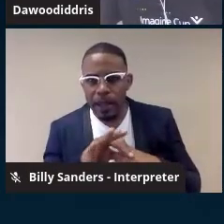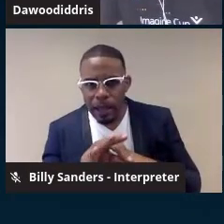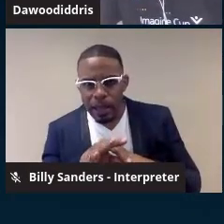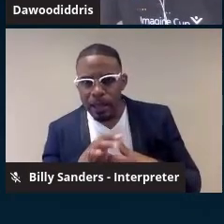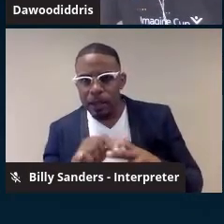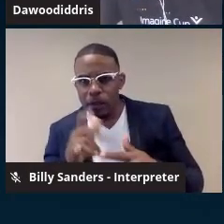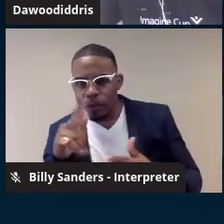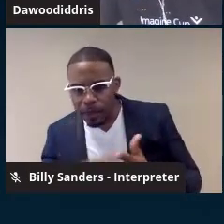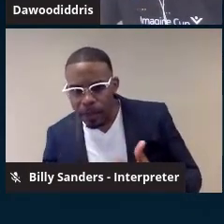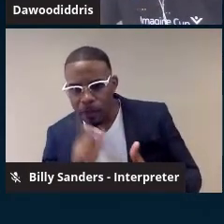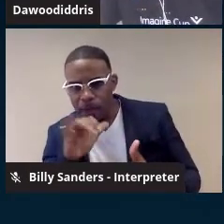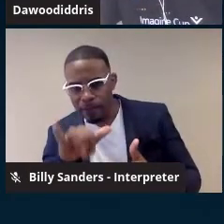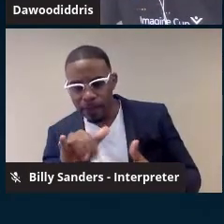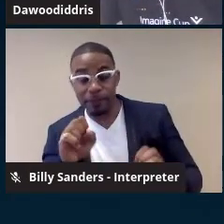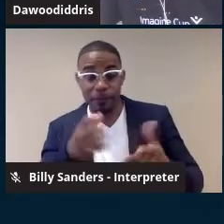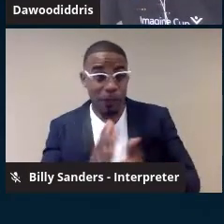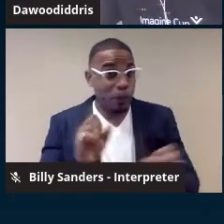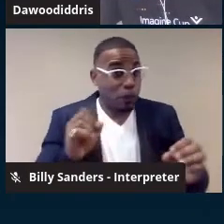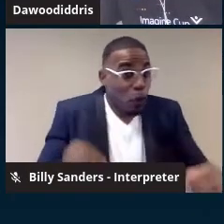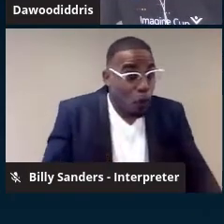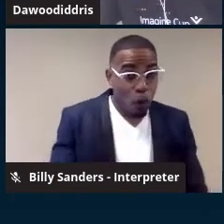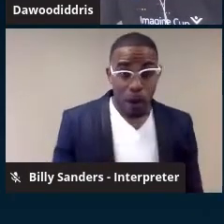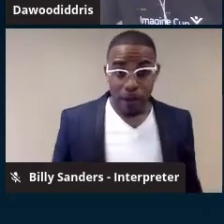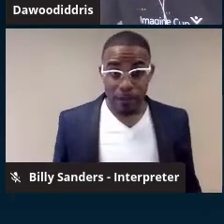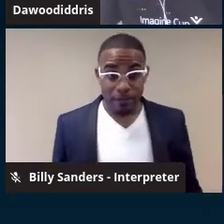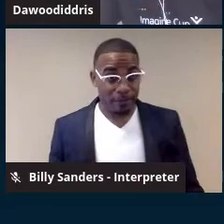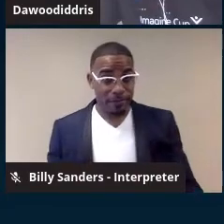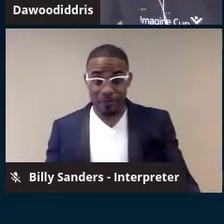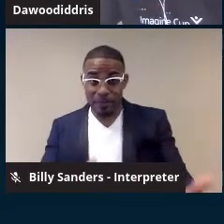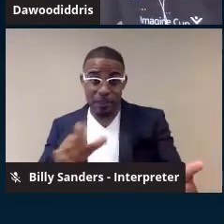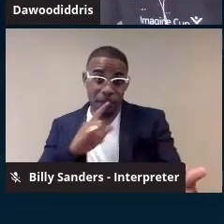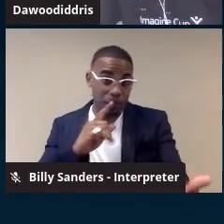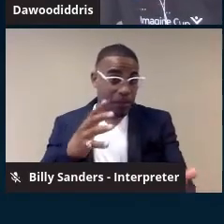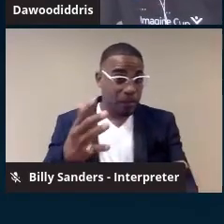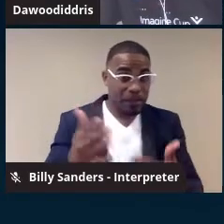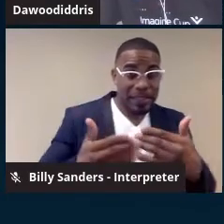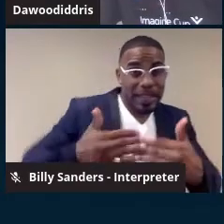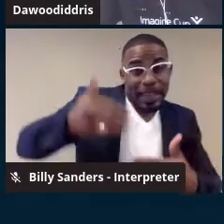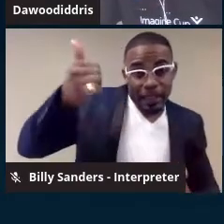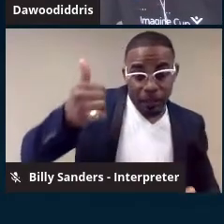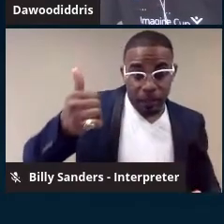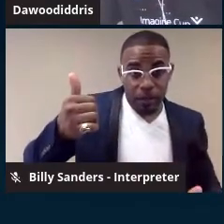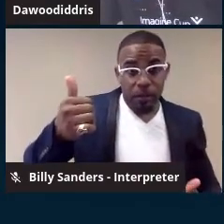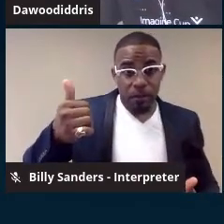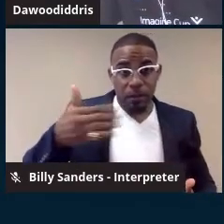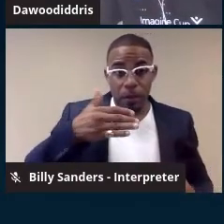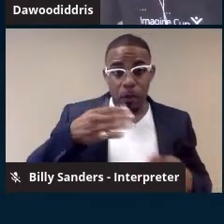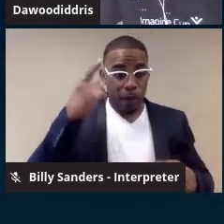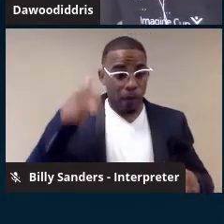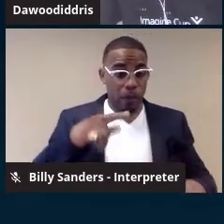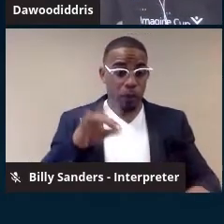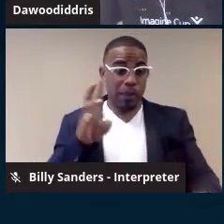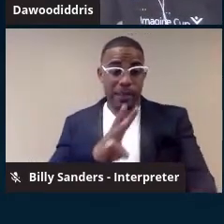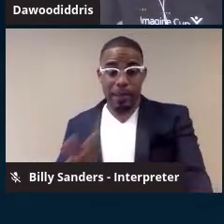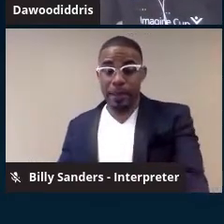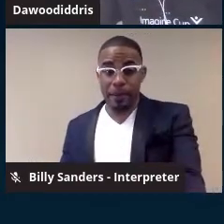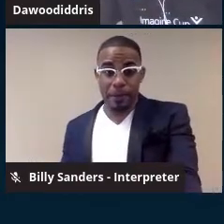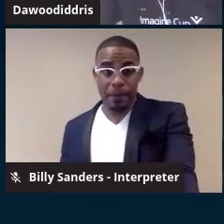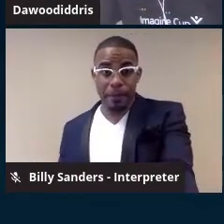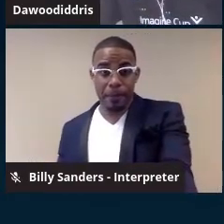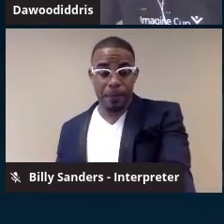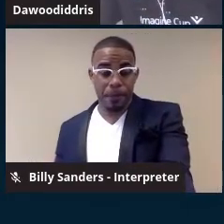then we have task. All right. So this should be way easier and way better ways for us to connect. Let me